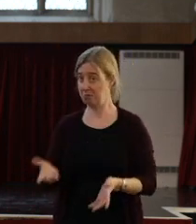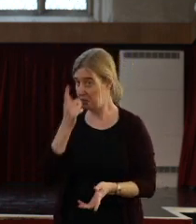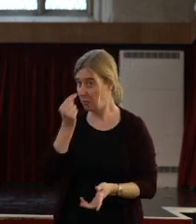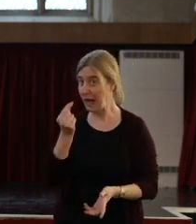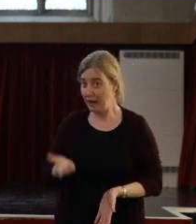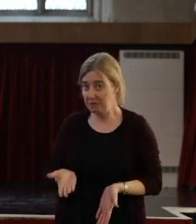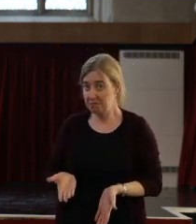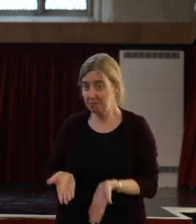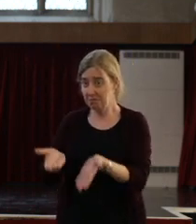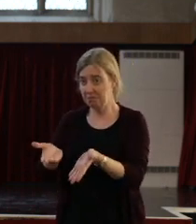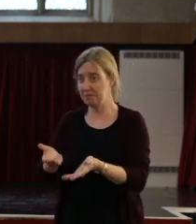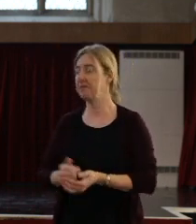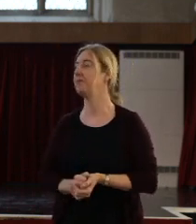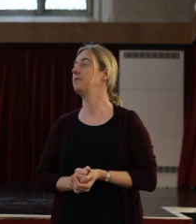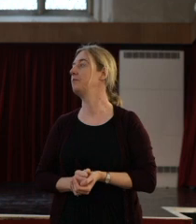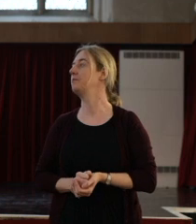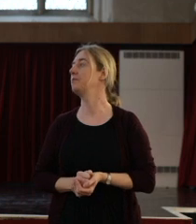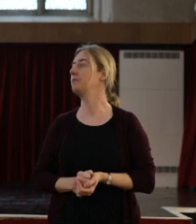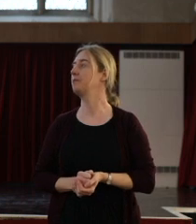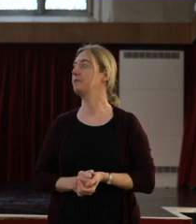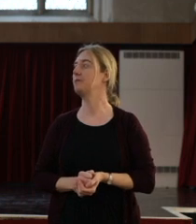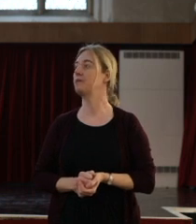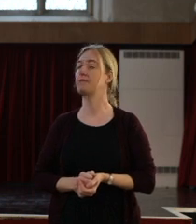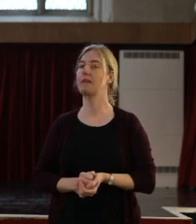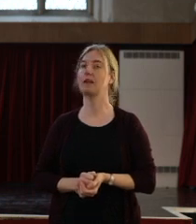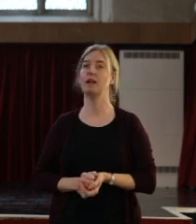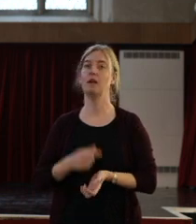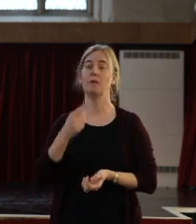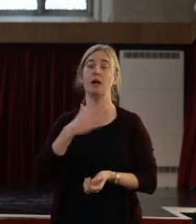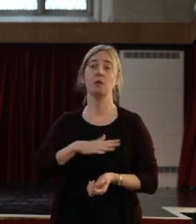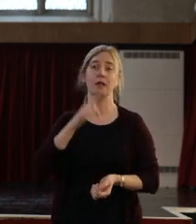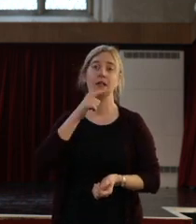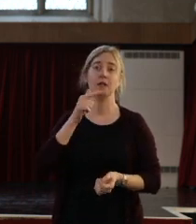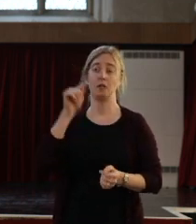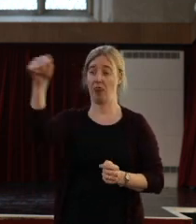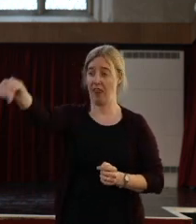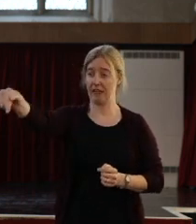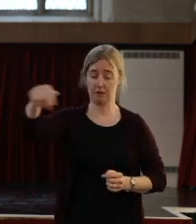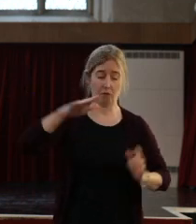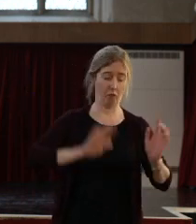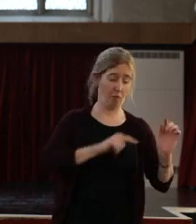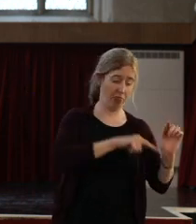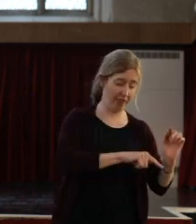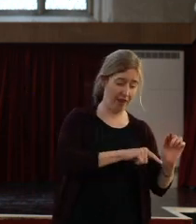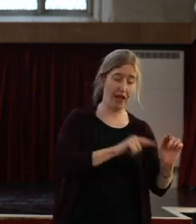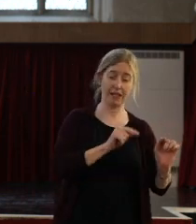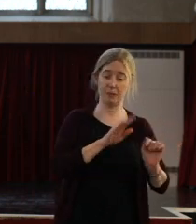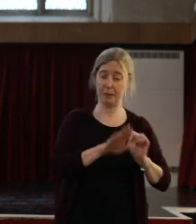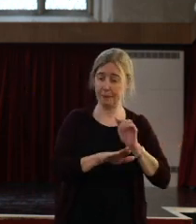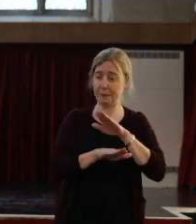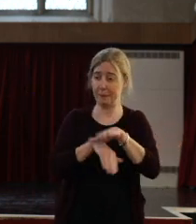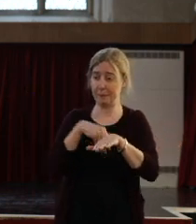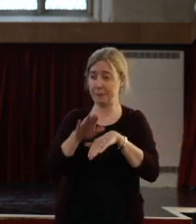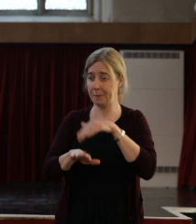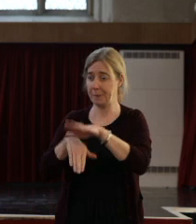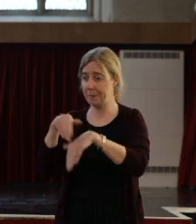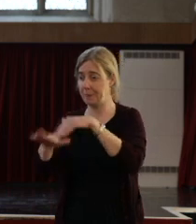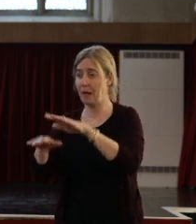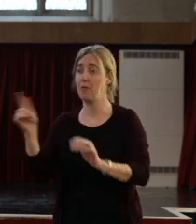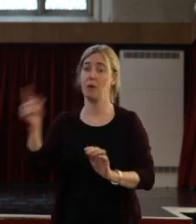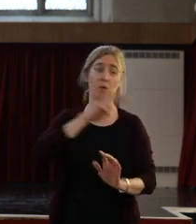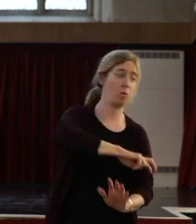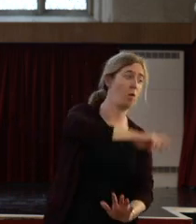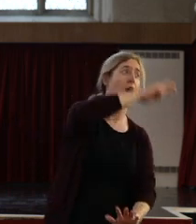I think it's about making the steps to that landscape feel a bit easier. At the moment, it can feel like